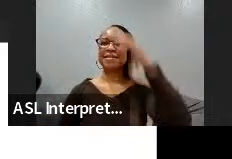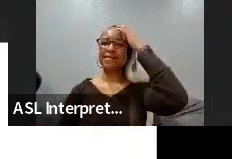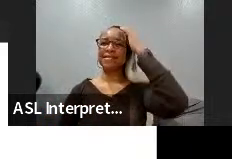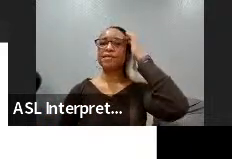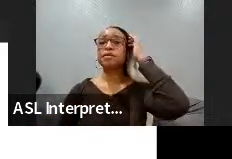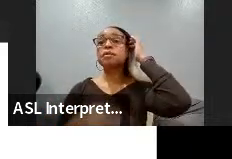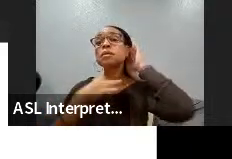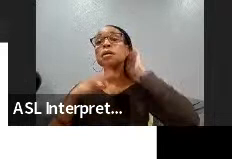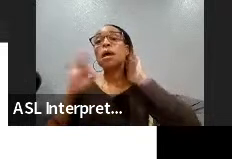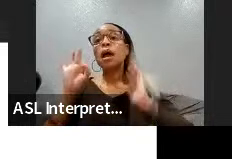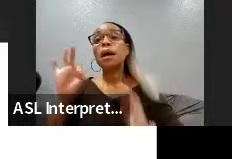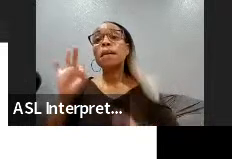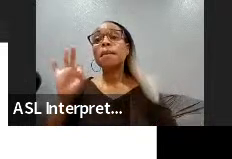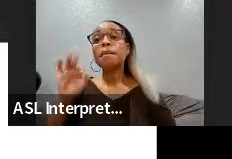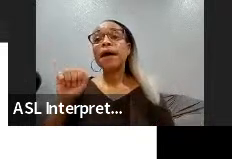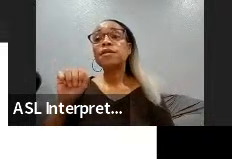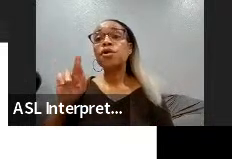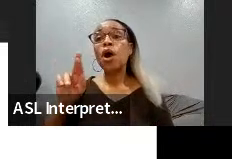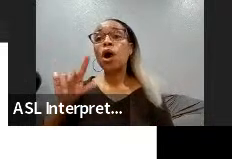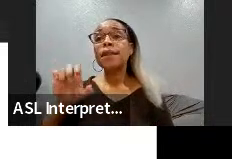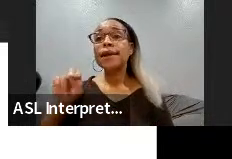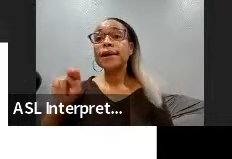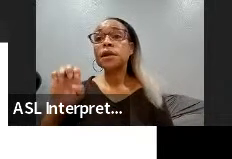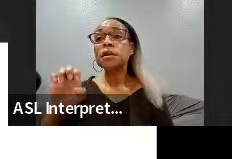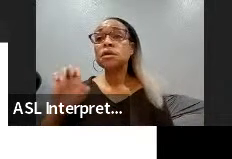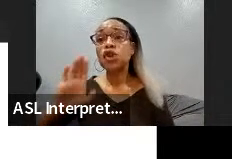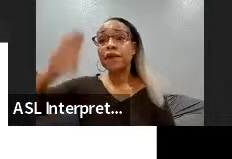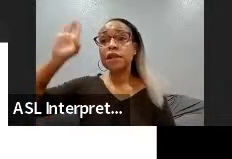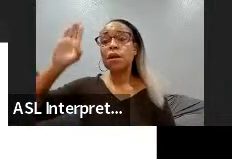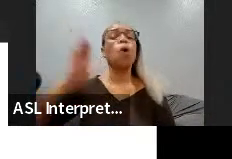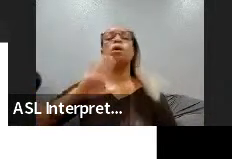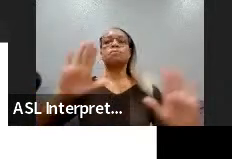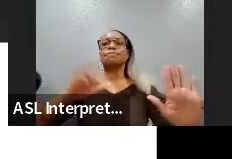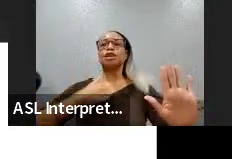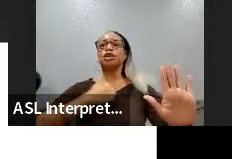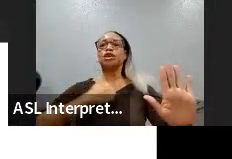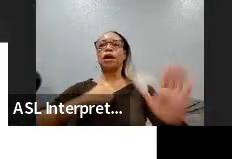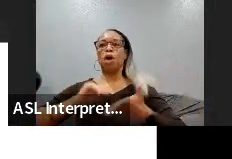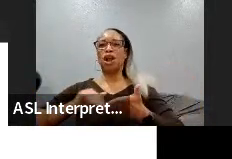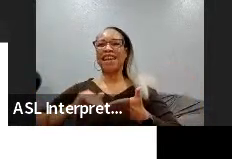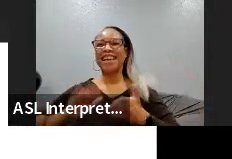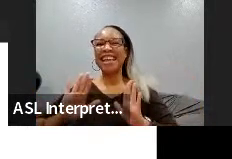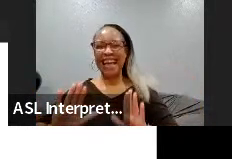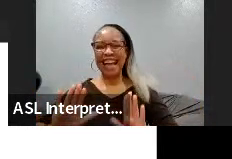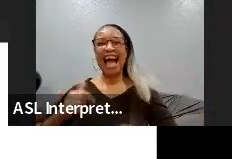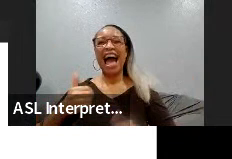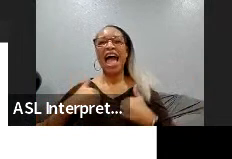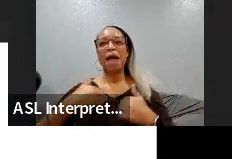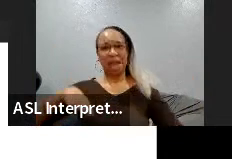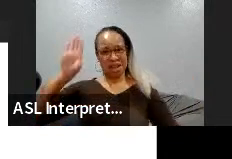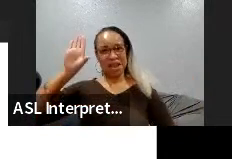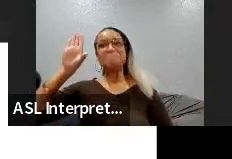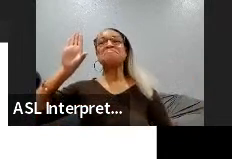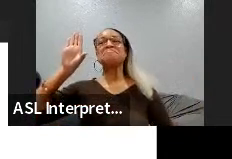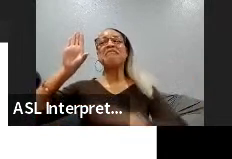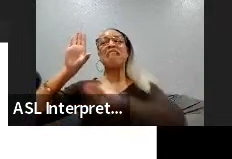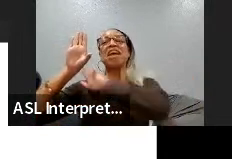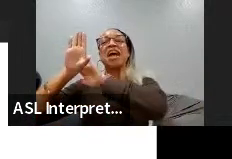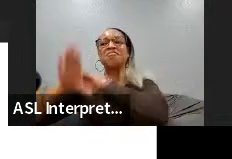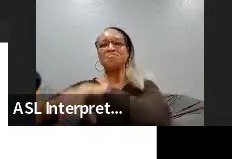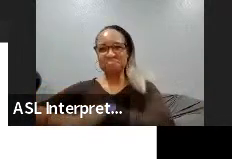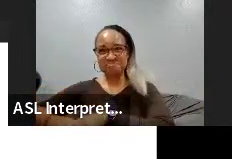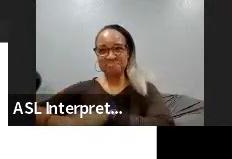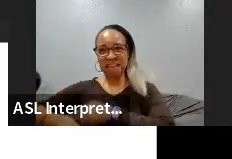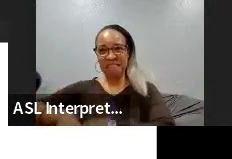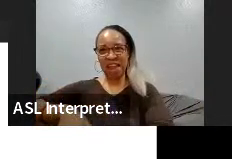Pastor Arlene, was that a mistake? You didn't have your hand up? Sorry. Yes. No. Pardon. I had my hand up and then I dutifully put my hand down and